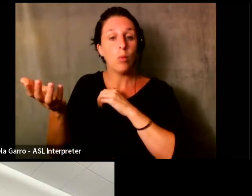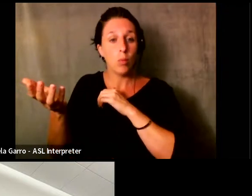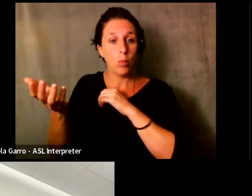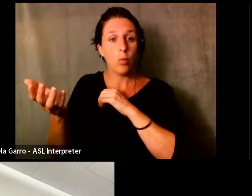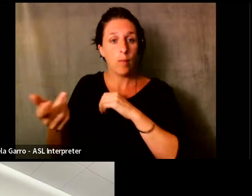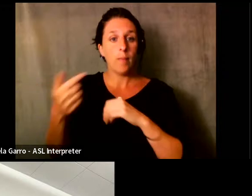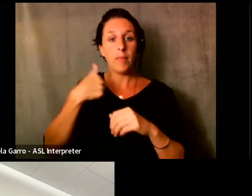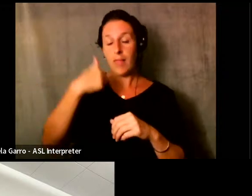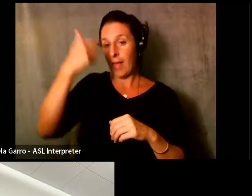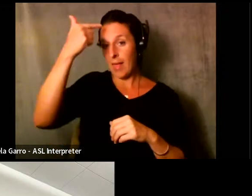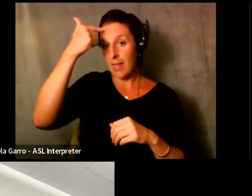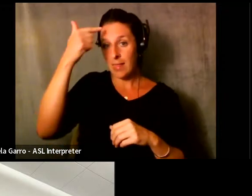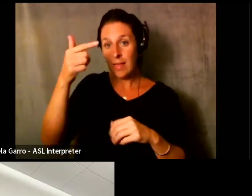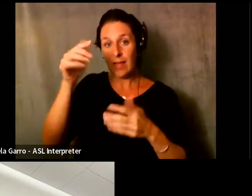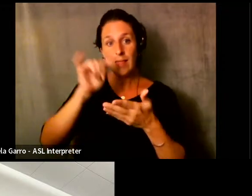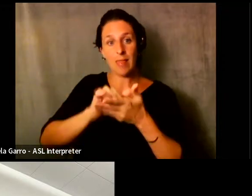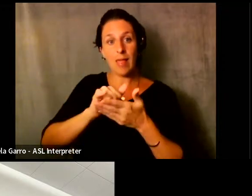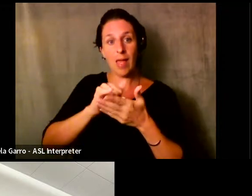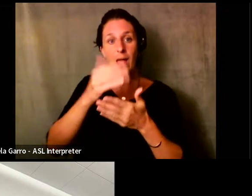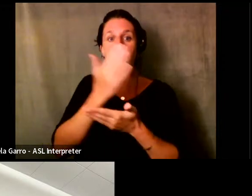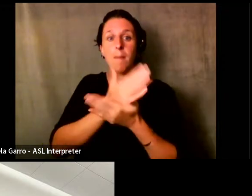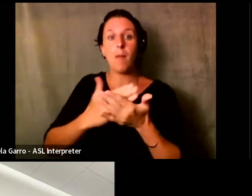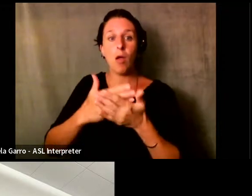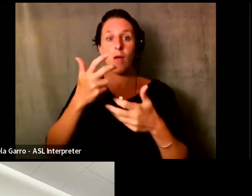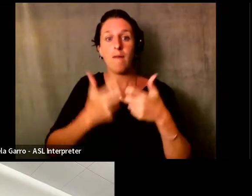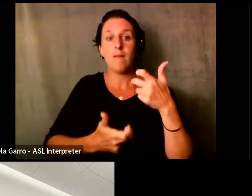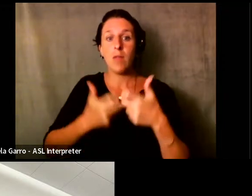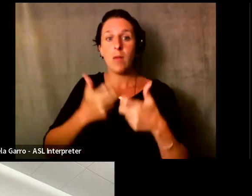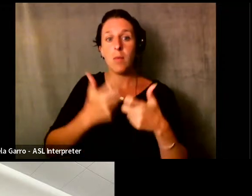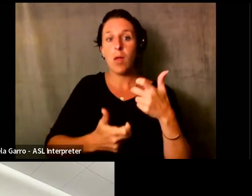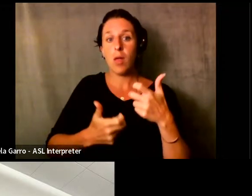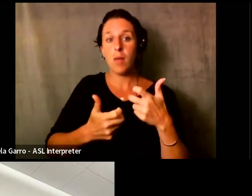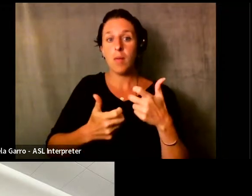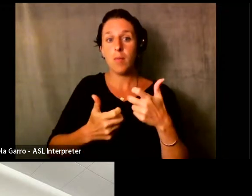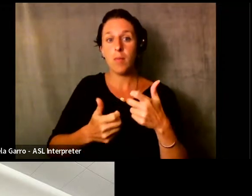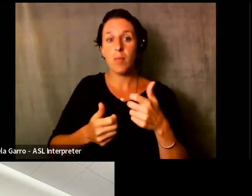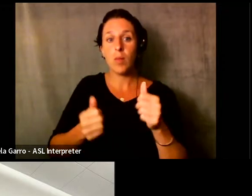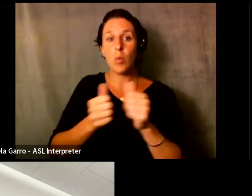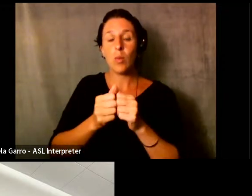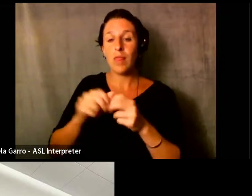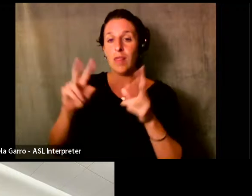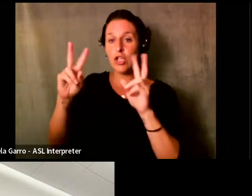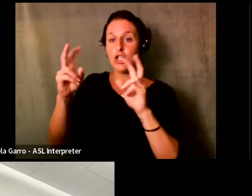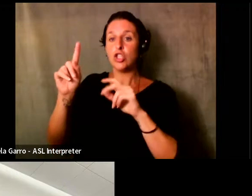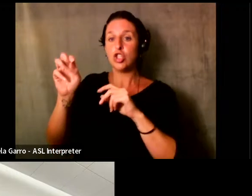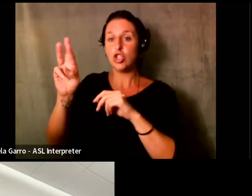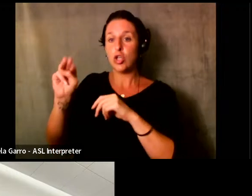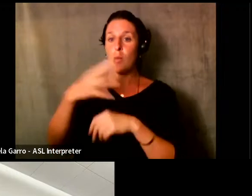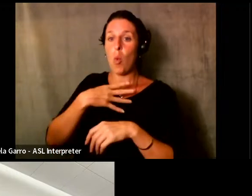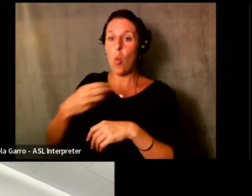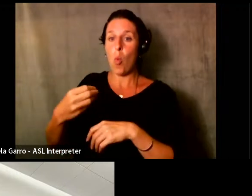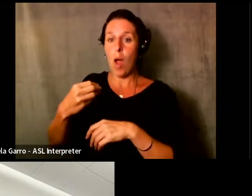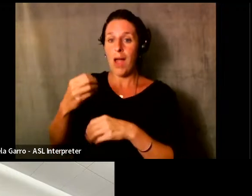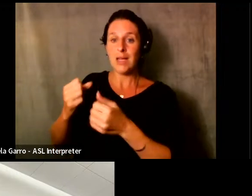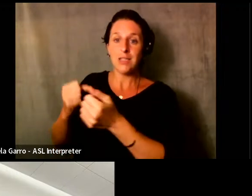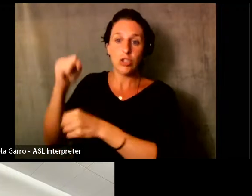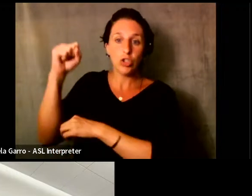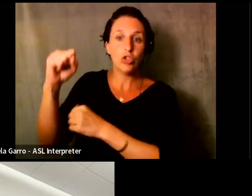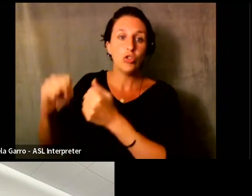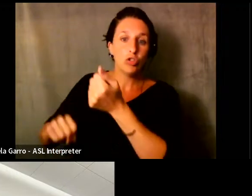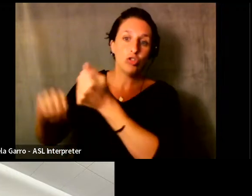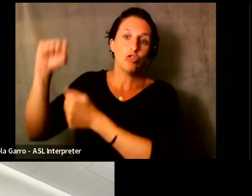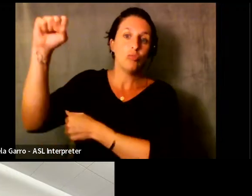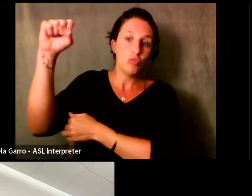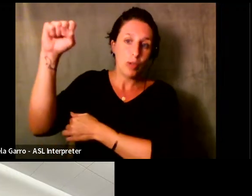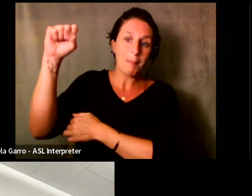I think part of the problem with the term white supremacy culture and the definition